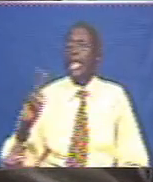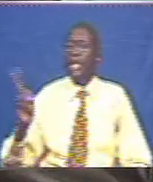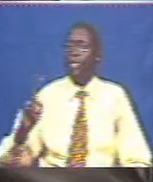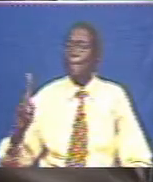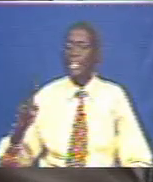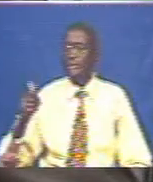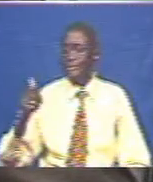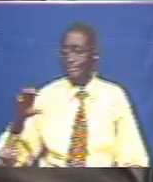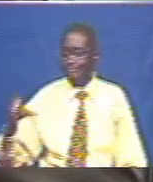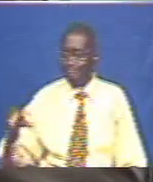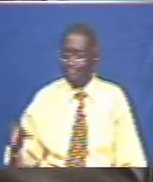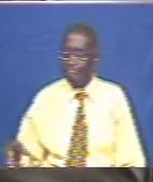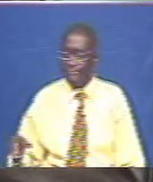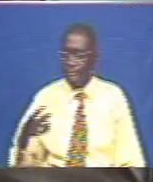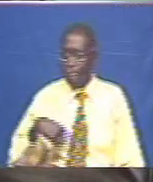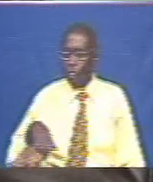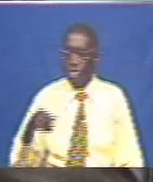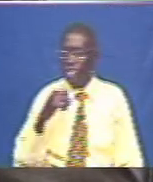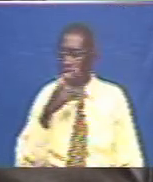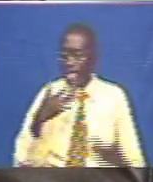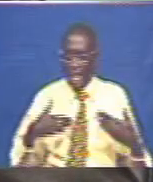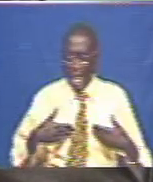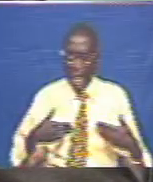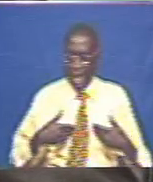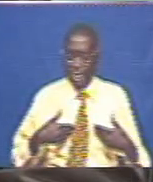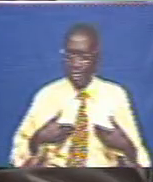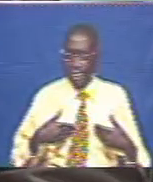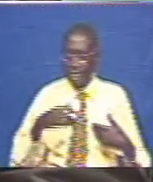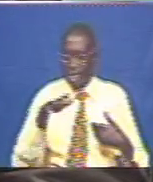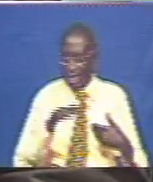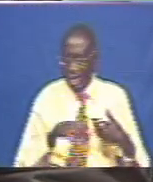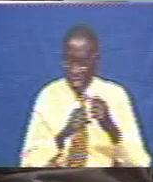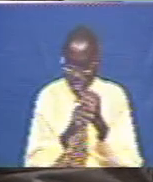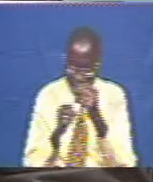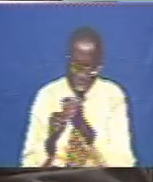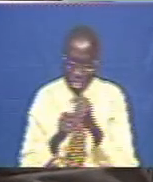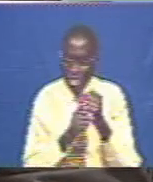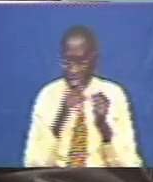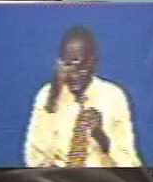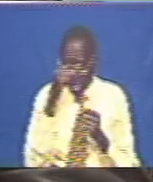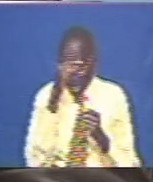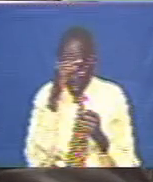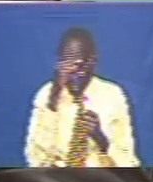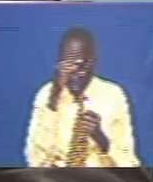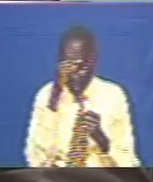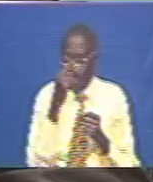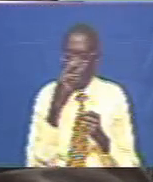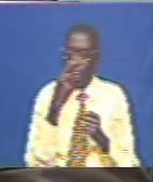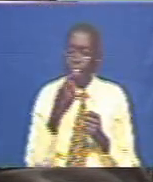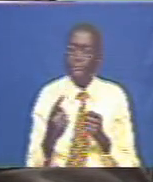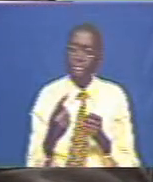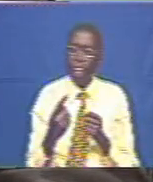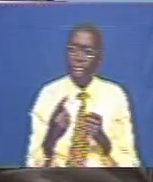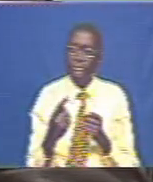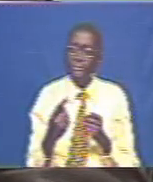cities. What we are lacking, and the areas of collaboration that we would like to have with the government, is if the government